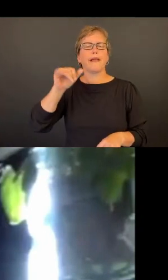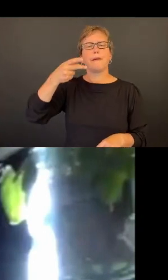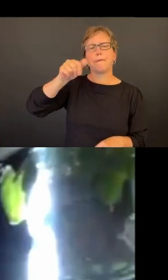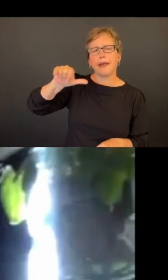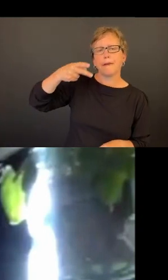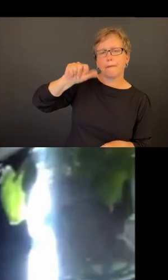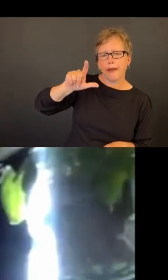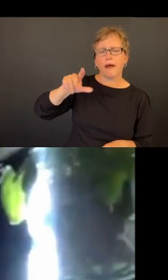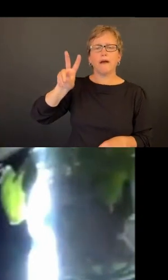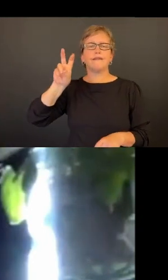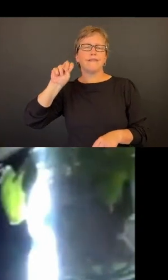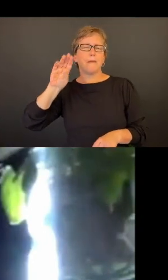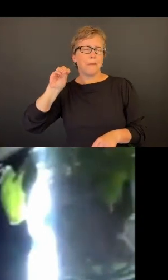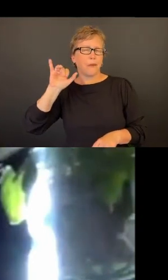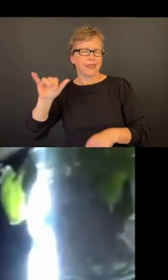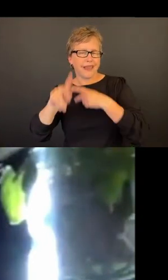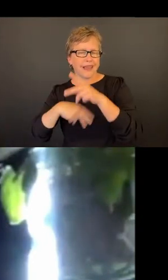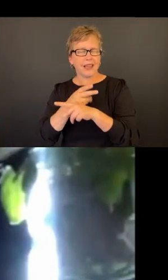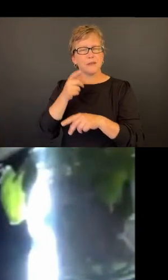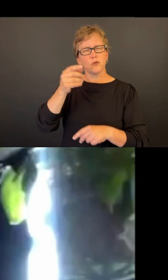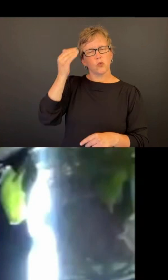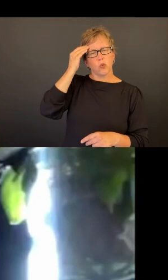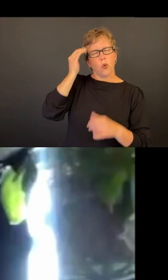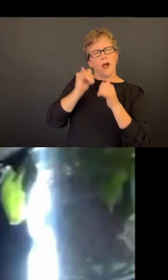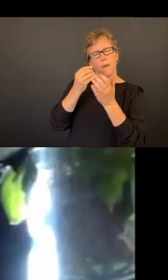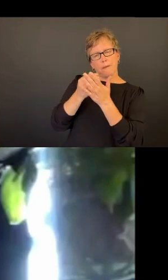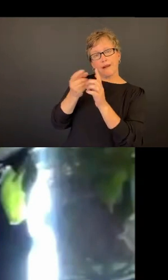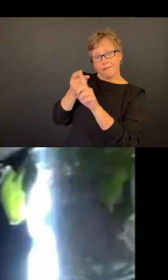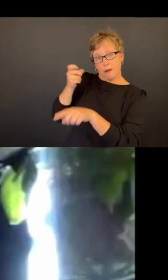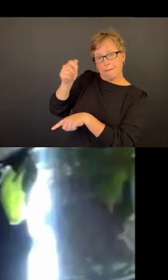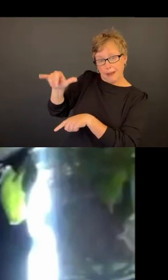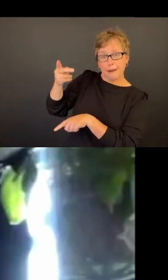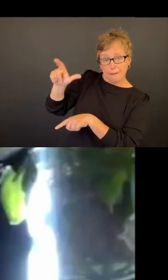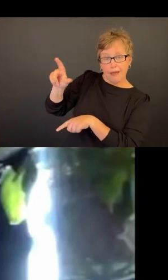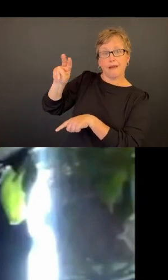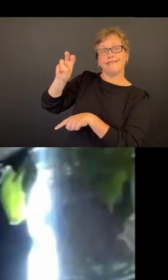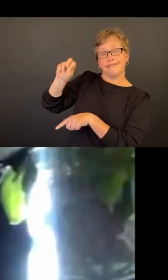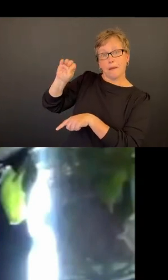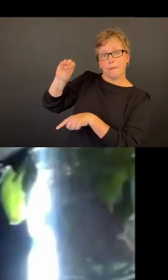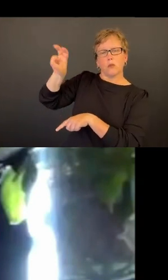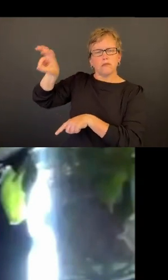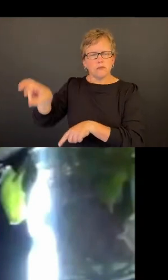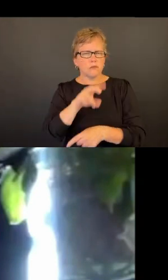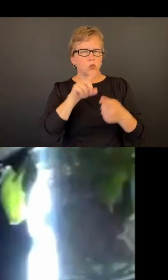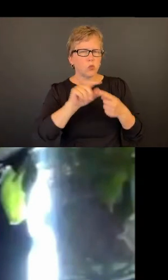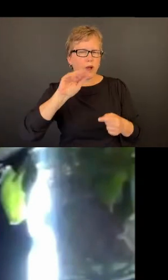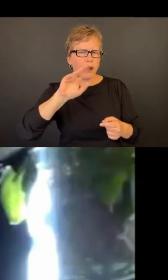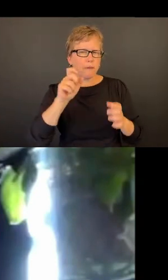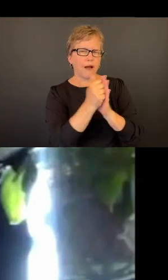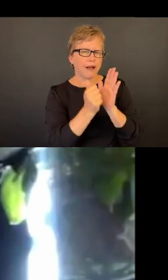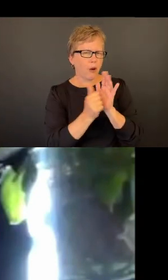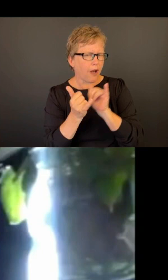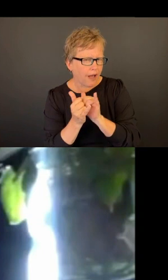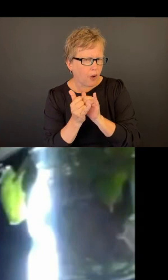places where people use like PayPal and Venmo and those type of apps and accounts. Do you